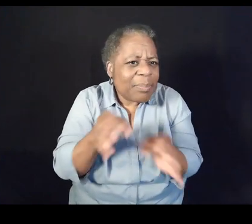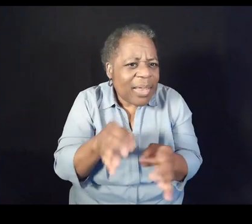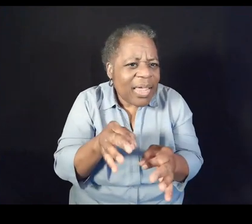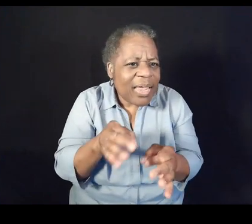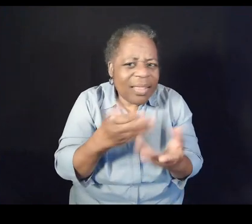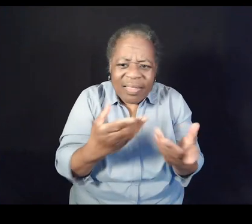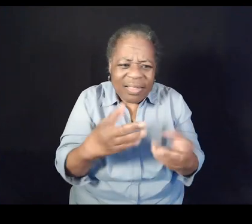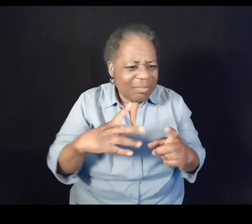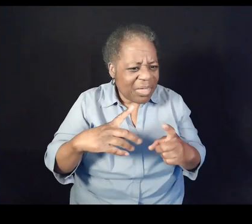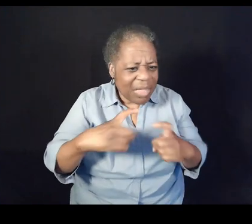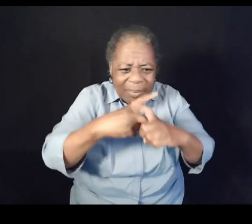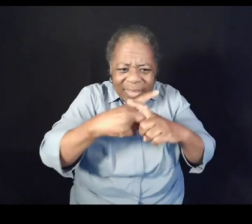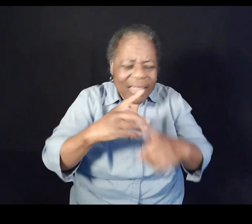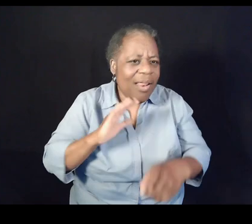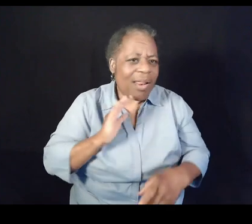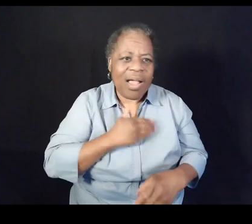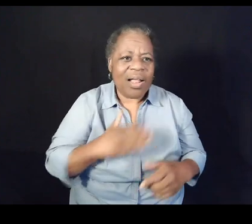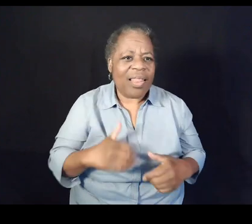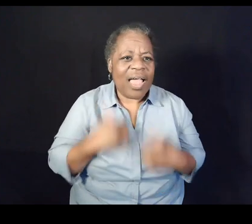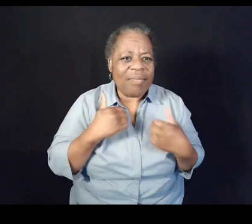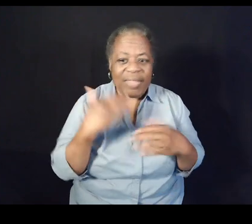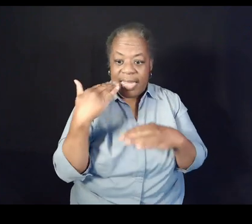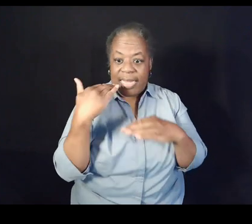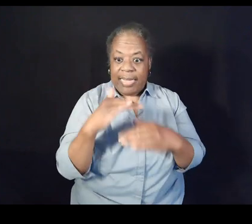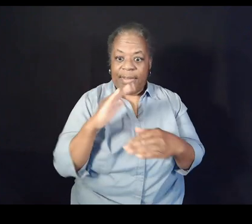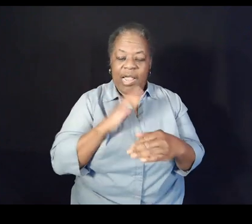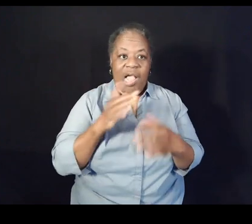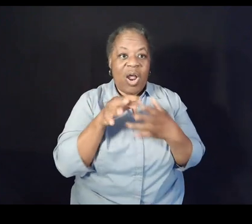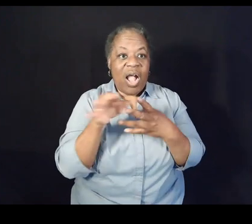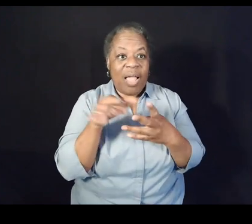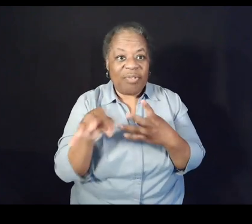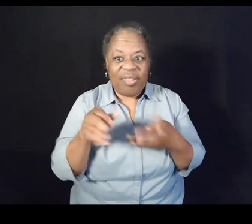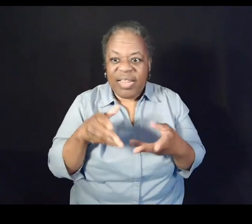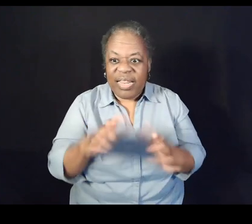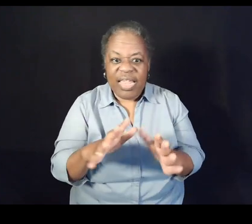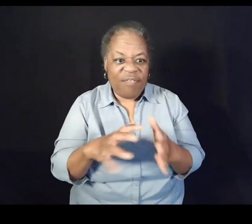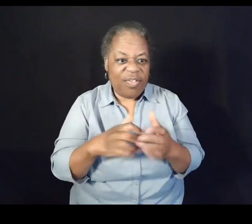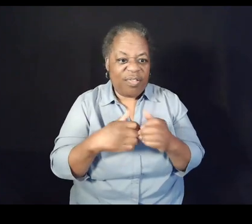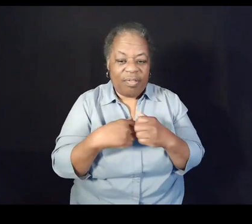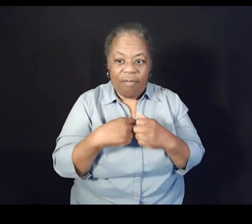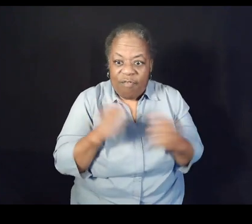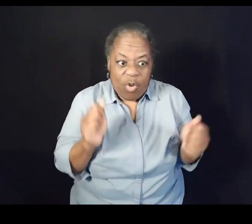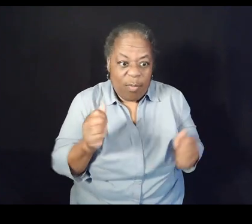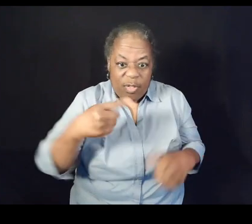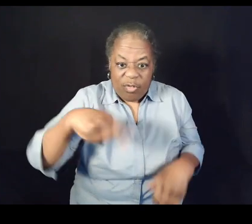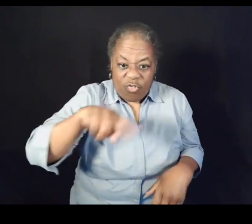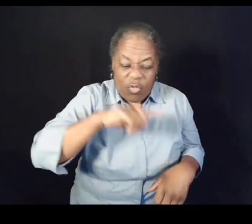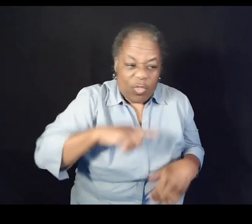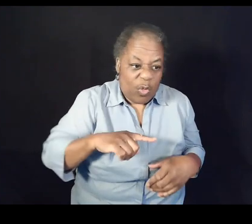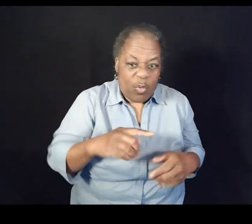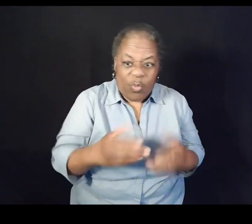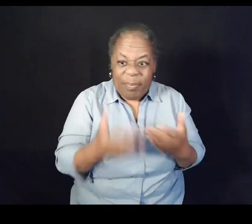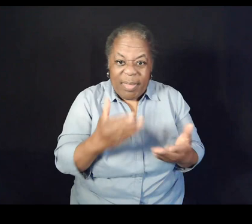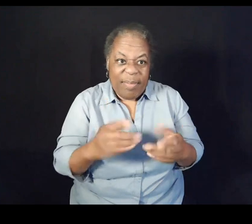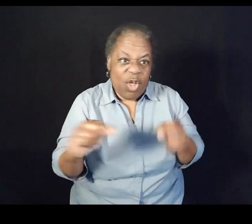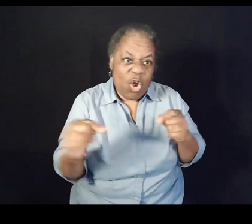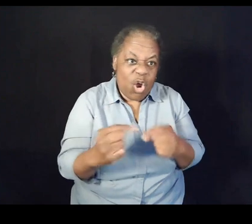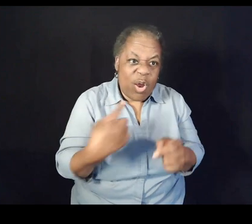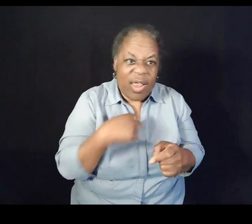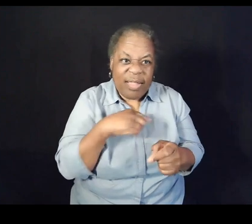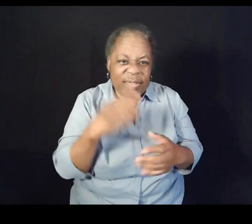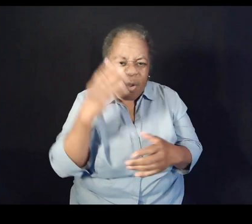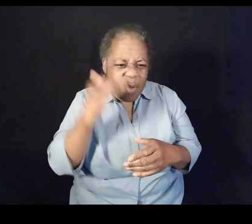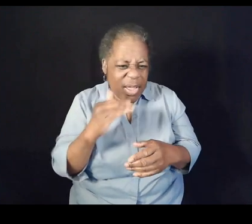our lives. They limit our options. They leave us vulnerable to those who might hurt us or take advantage of us. So why do we seek